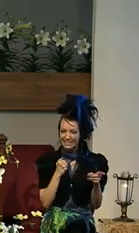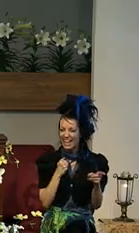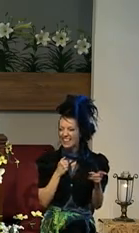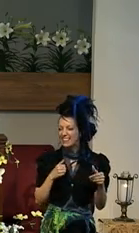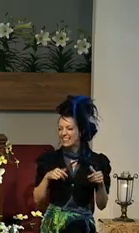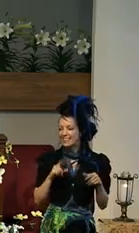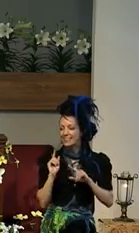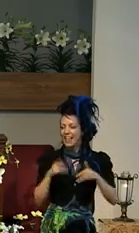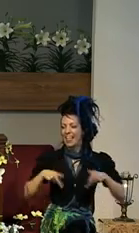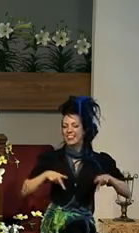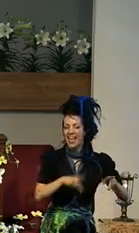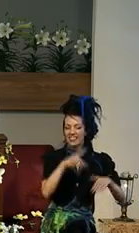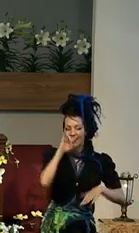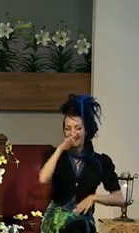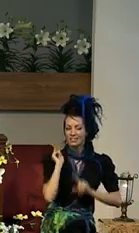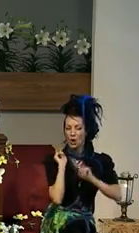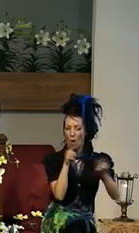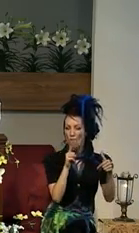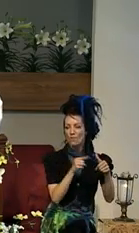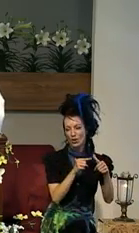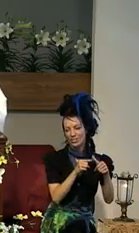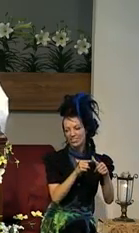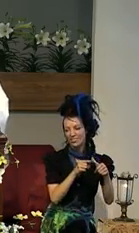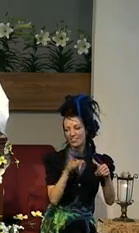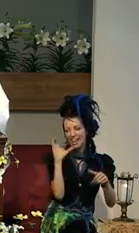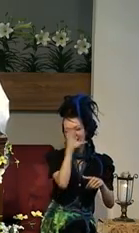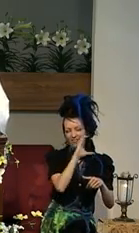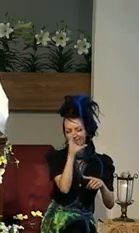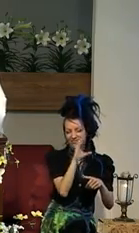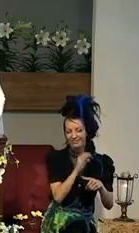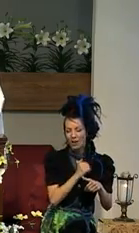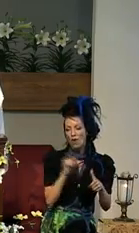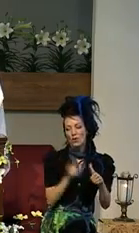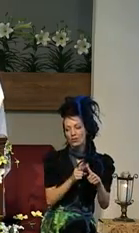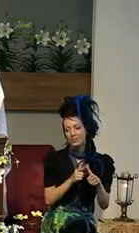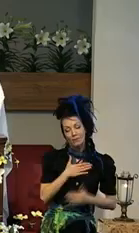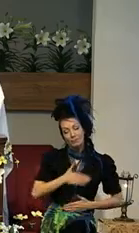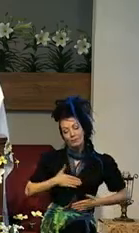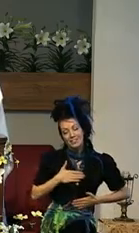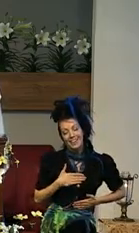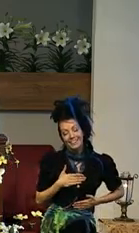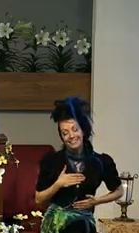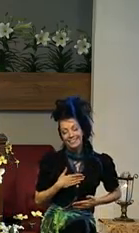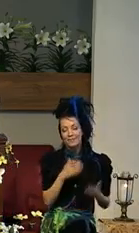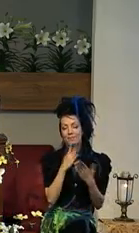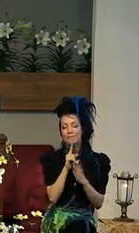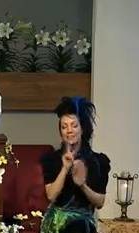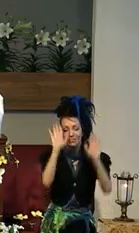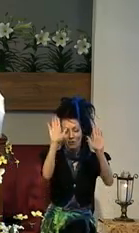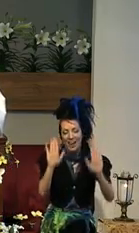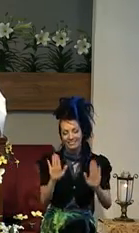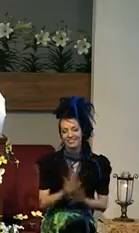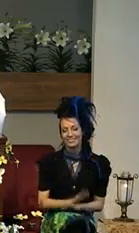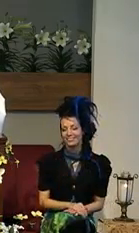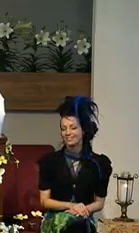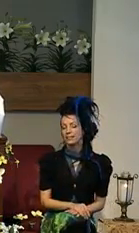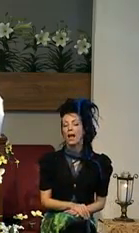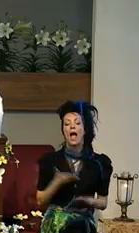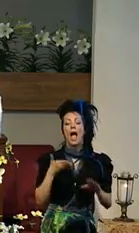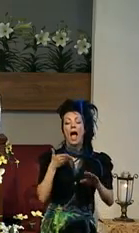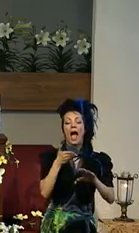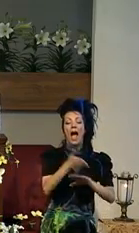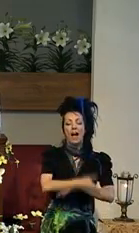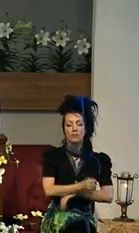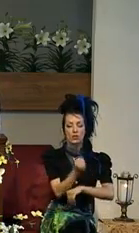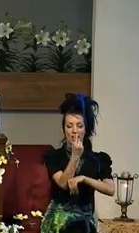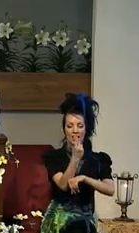start so that they could find the Easter eggs following worship, that would be really grateful. That would be directly after the